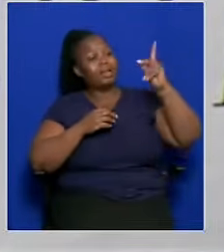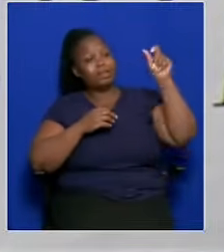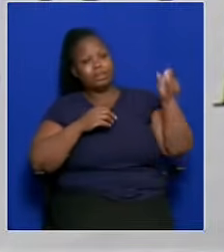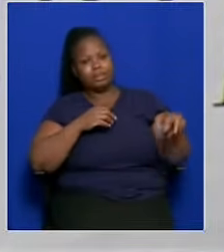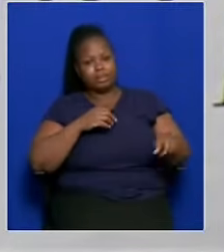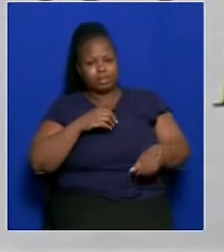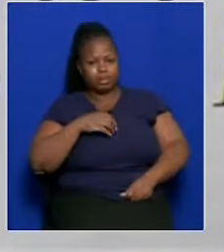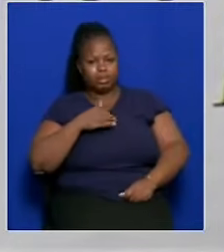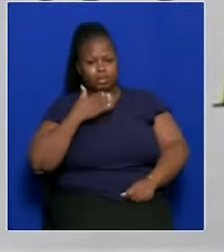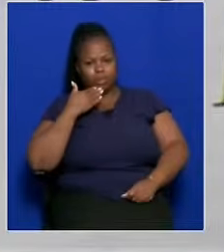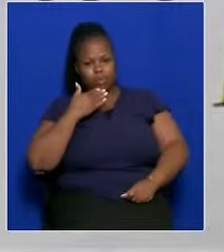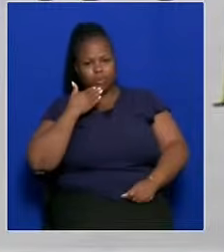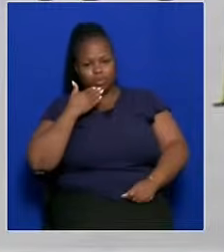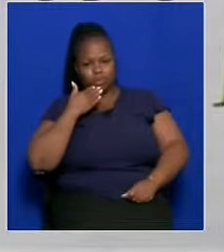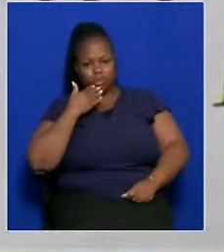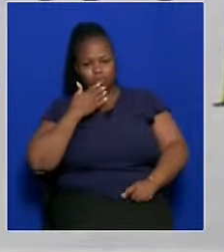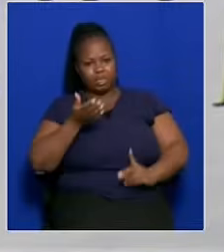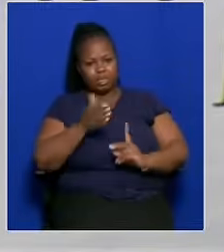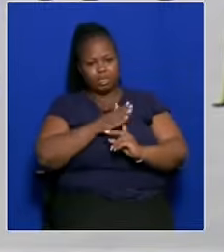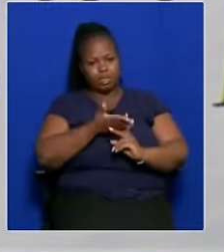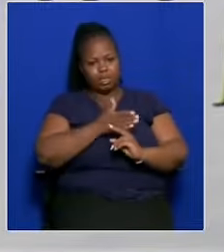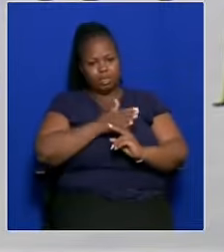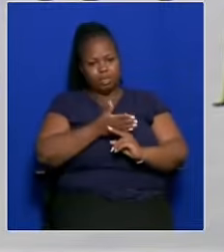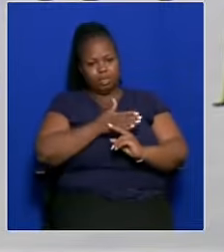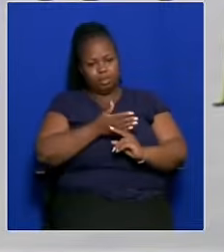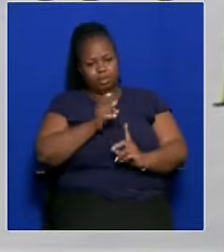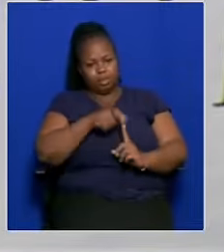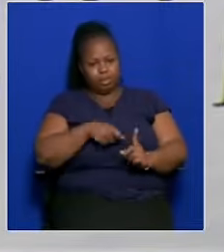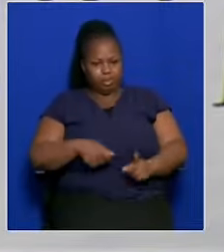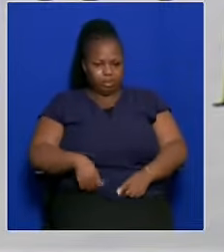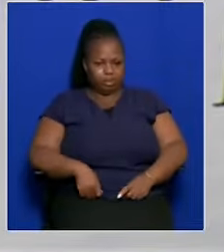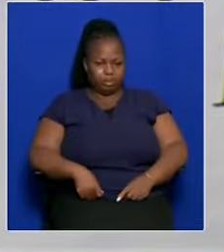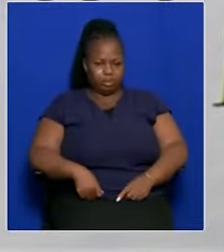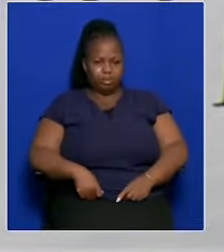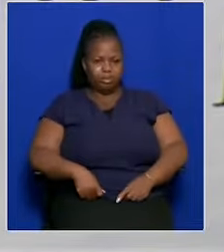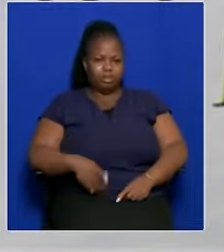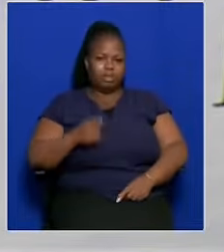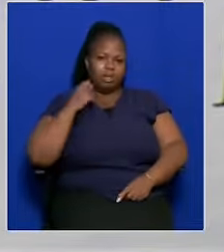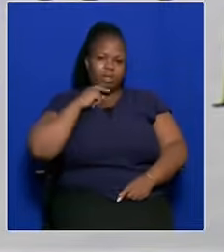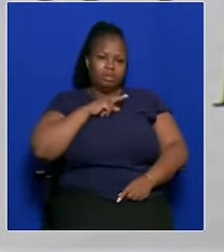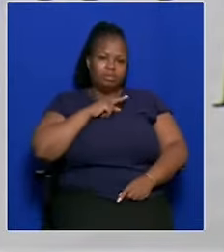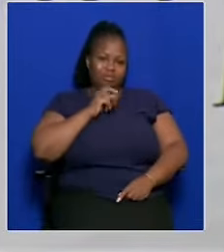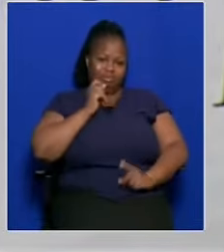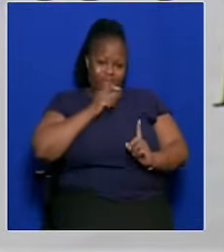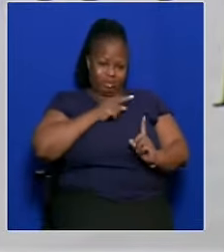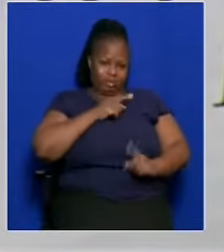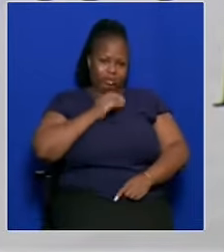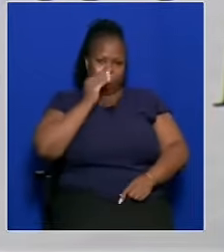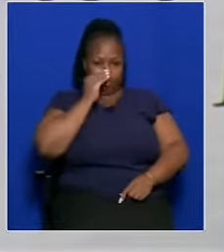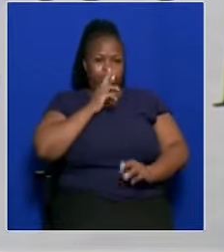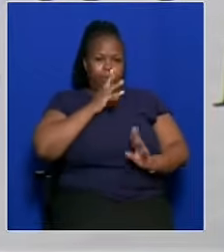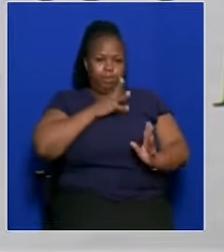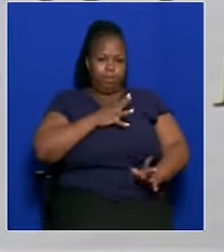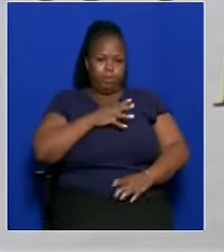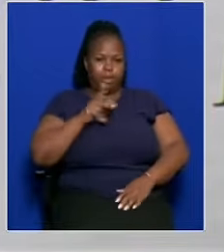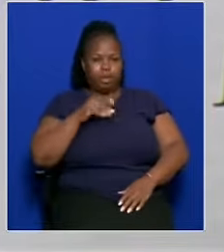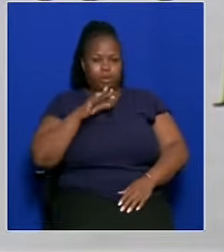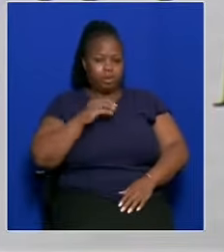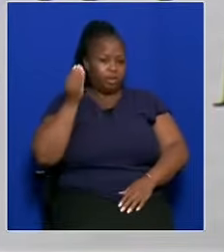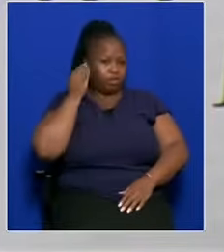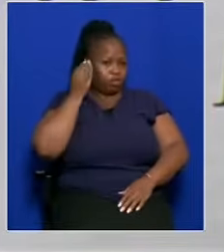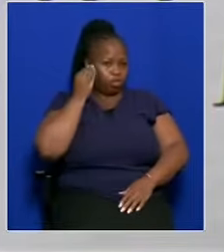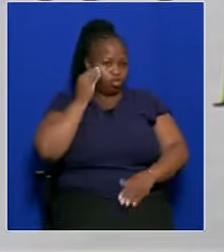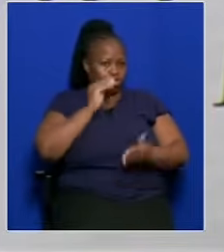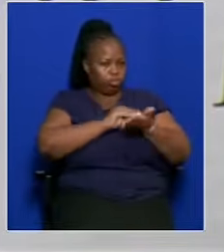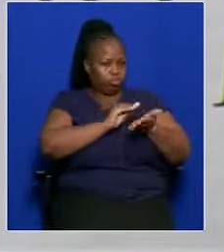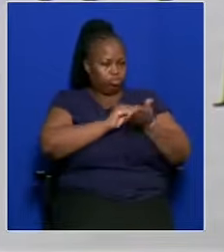an intermediary and pretending to be a journalist, whom Kahula gave information to publish, whom